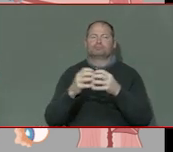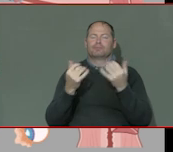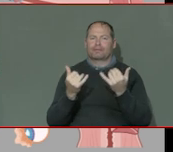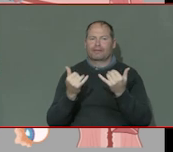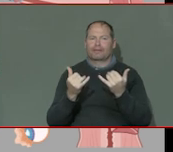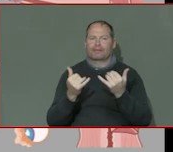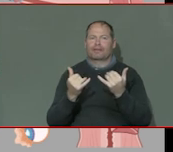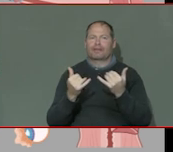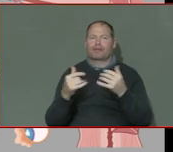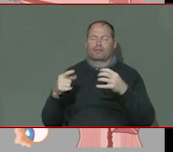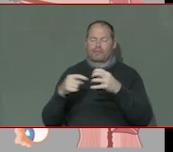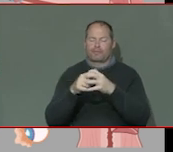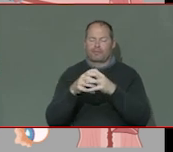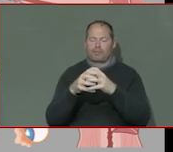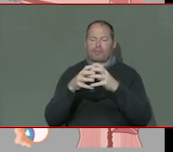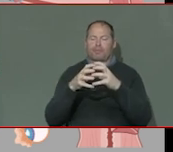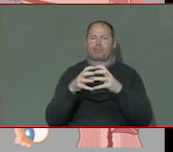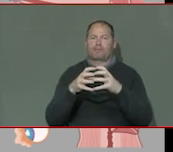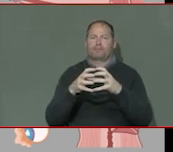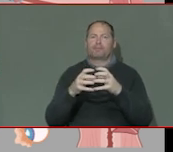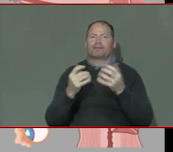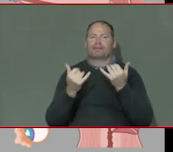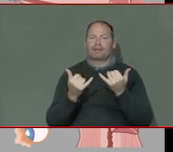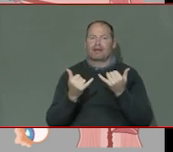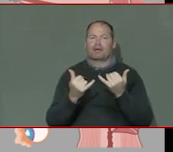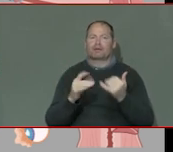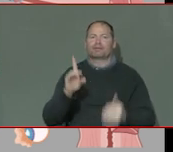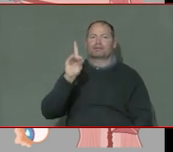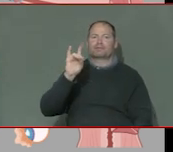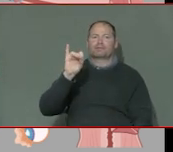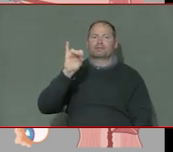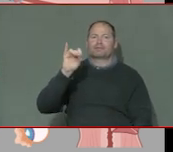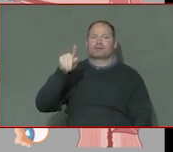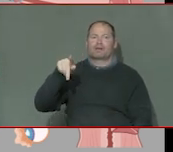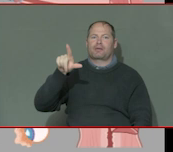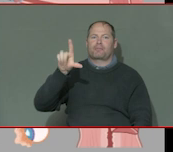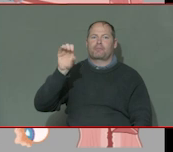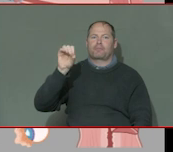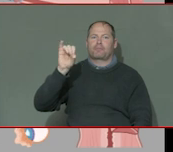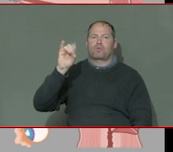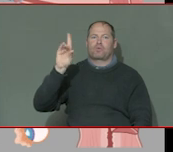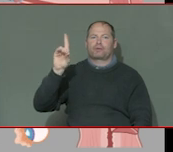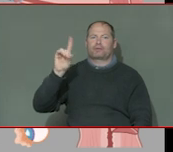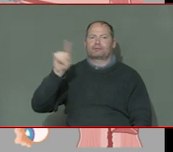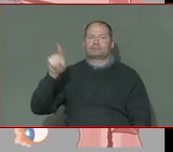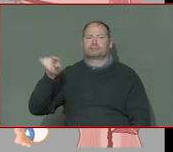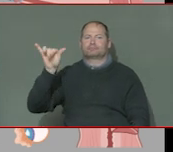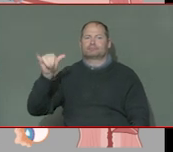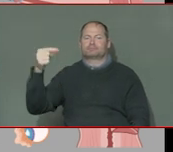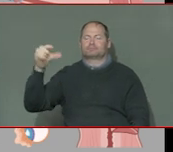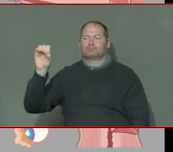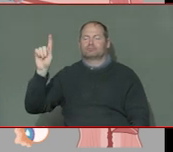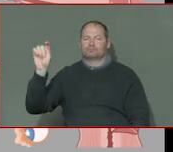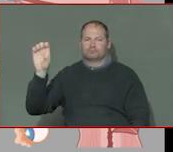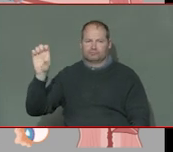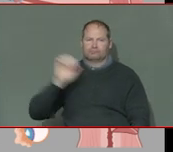going to fertilize to become a diploid zygote, sorry. And then, of course,